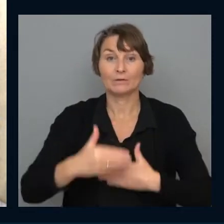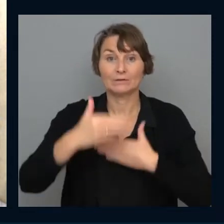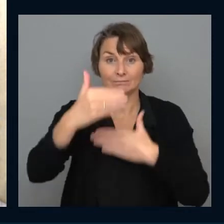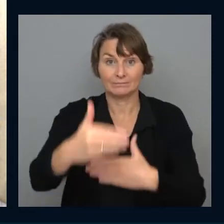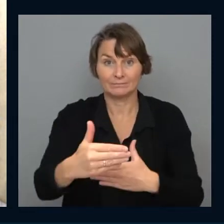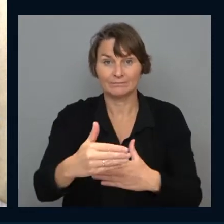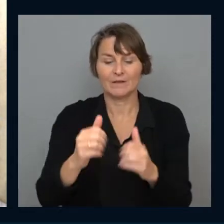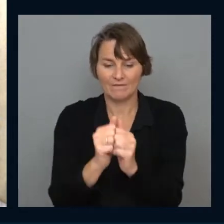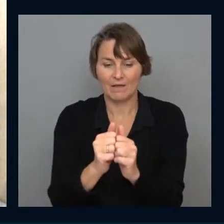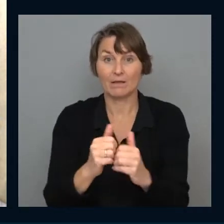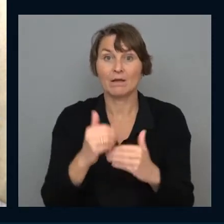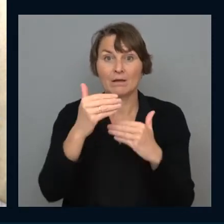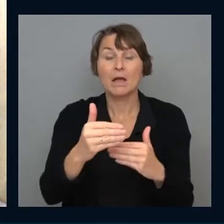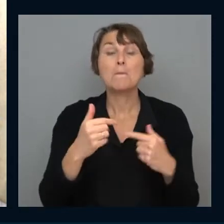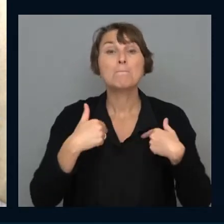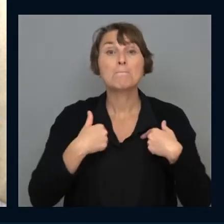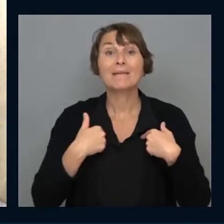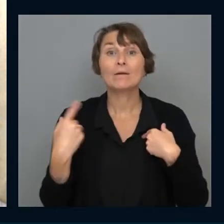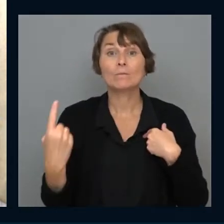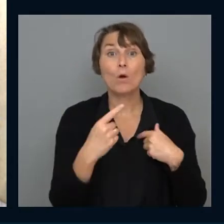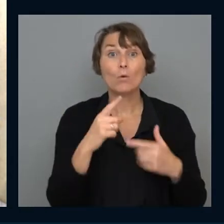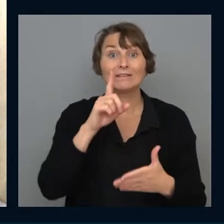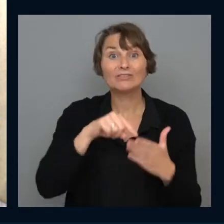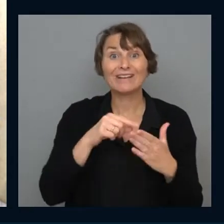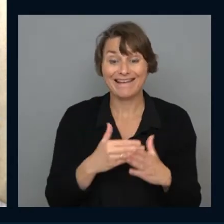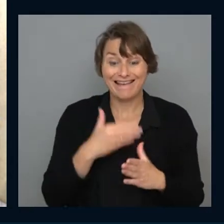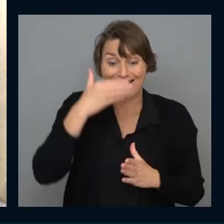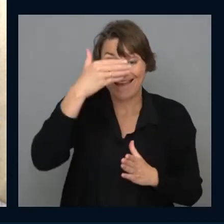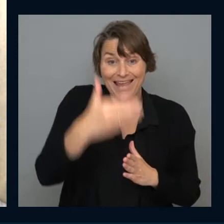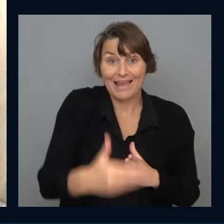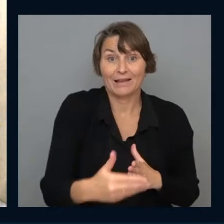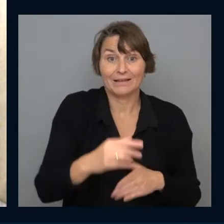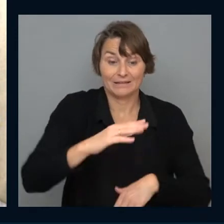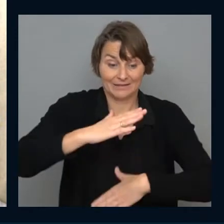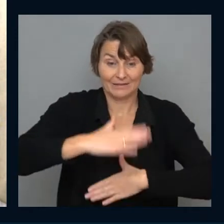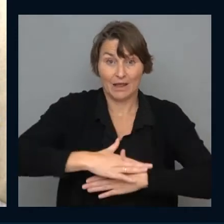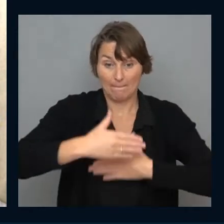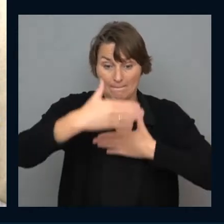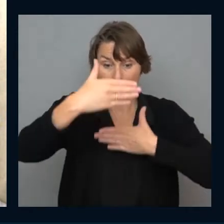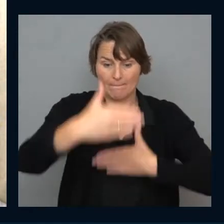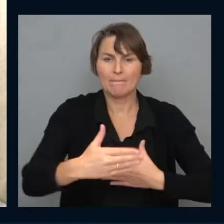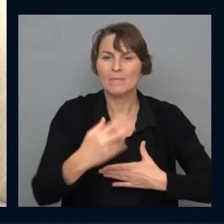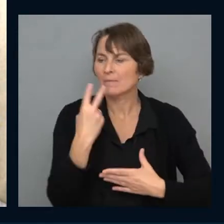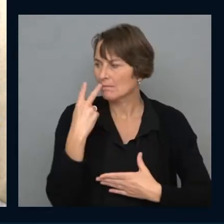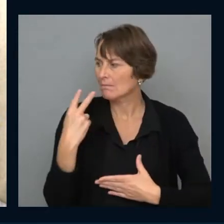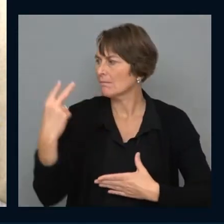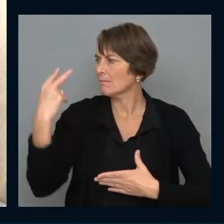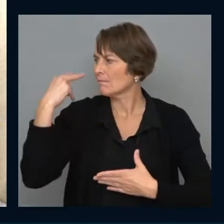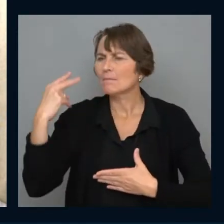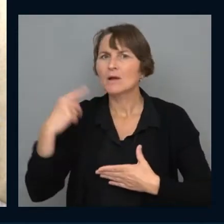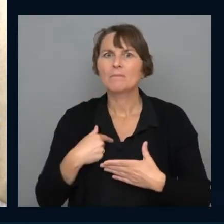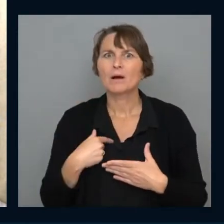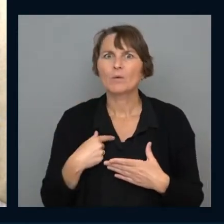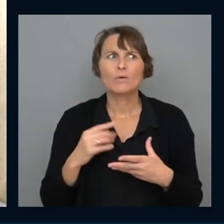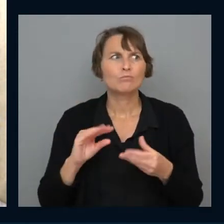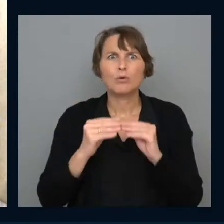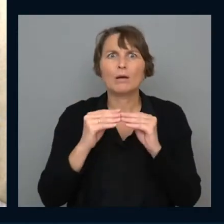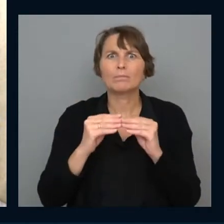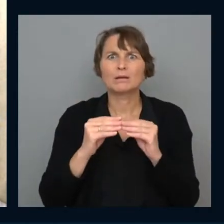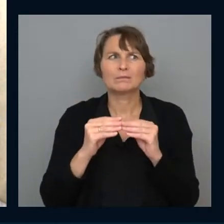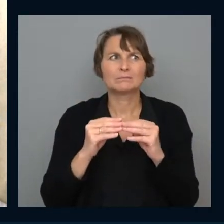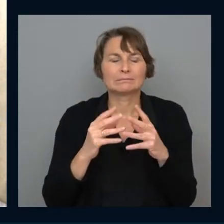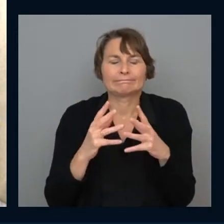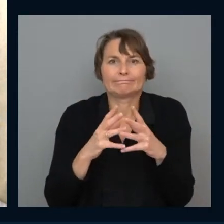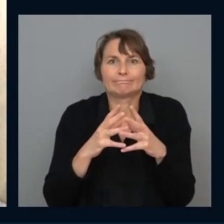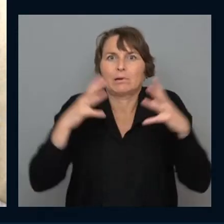of the sprint, let's take a look, examine what we did, and see what hurt the most. Because there's going to be something that hurts, right? You're not going to